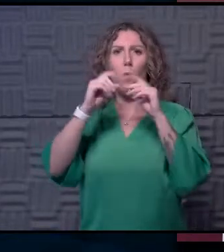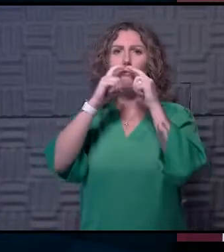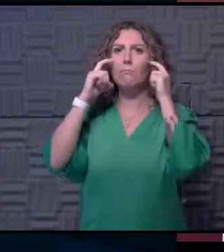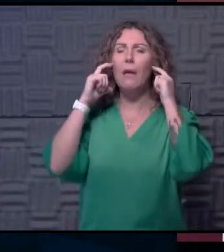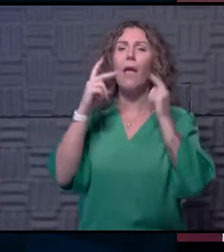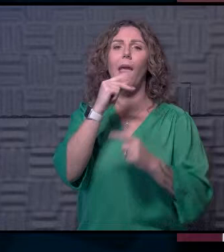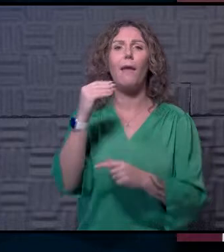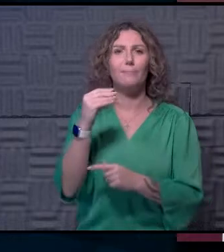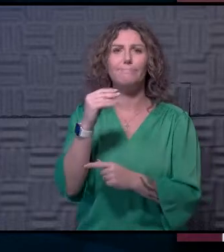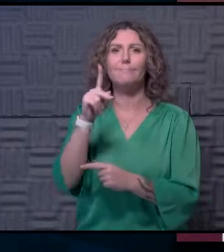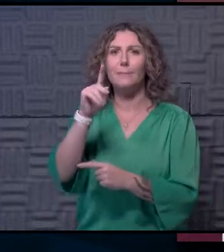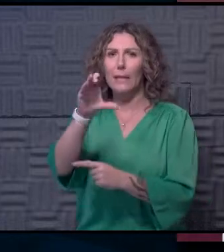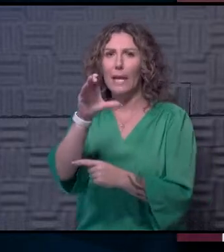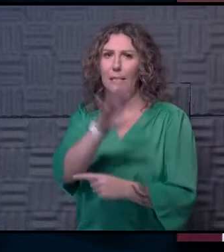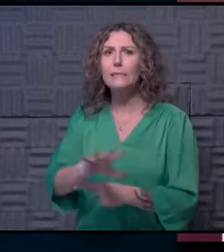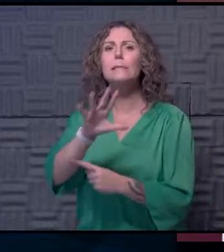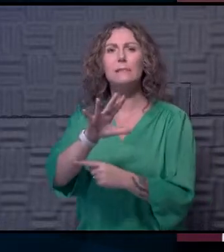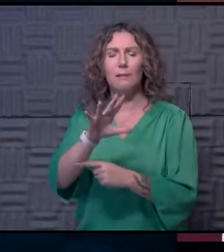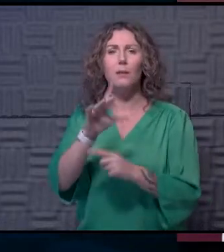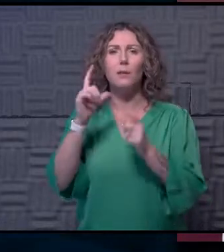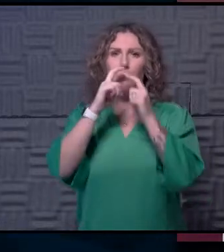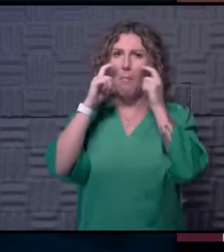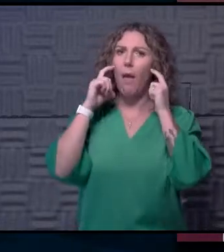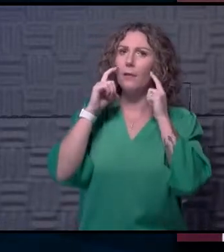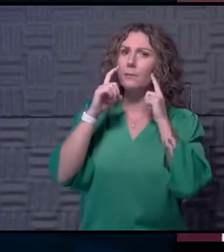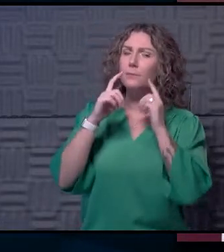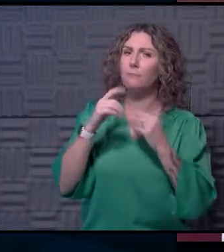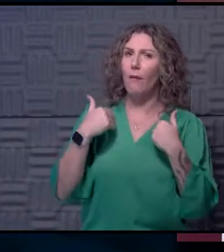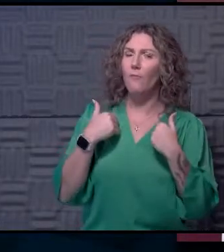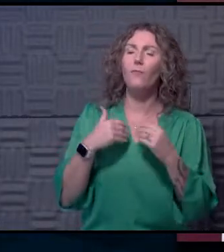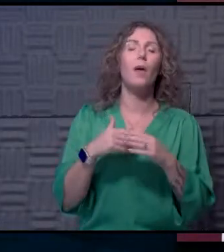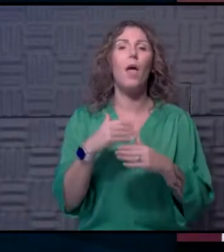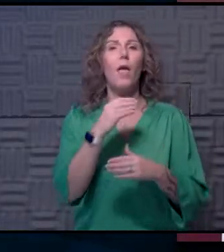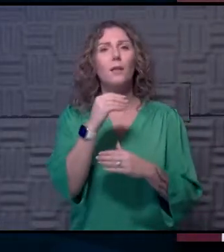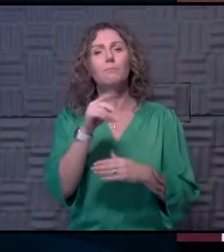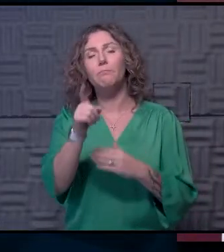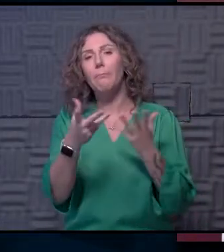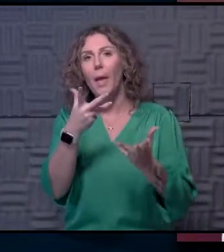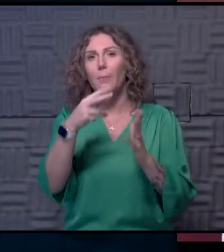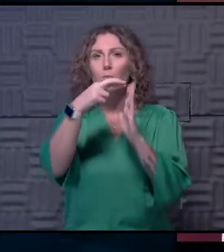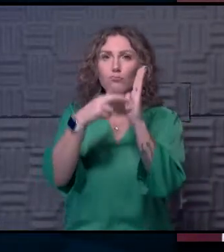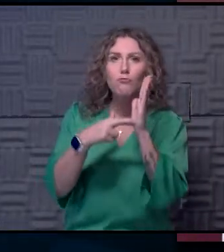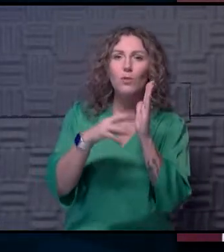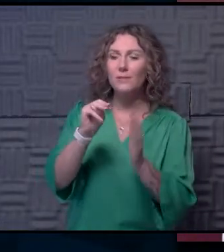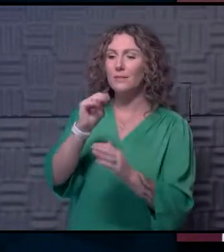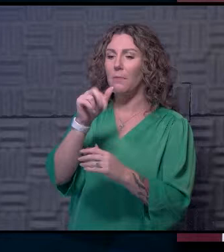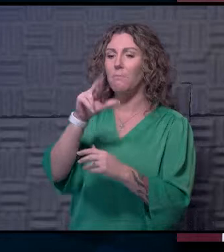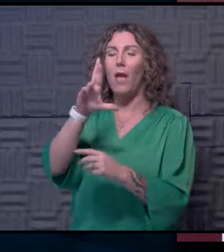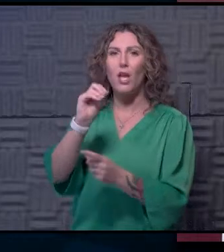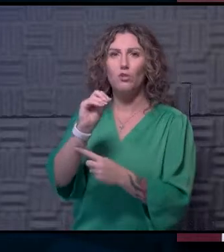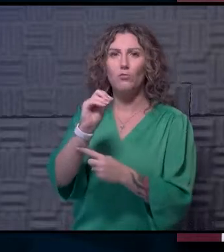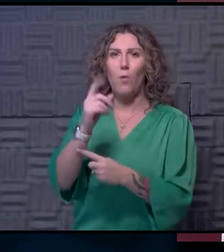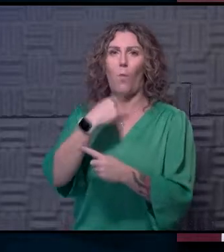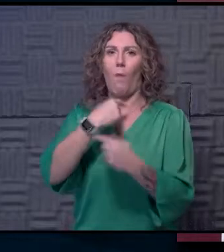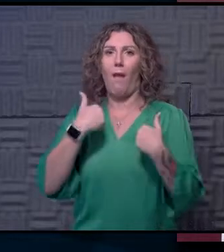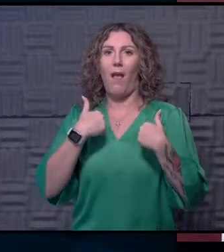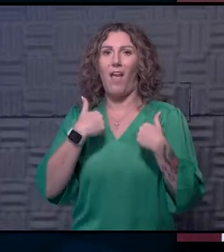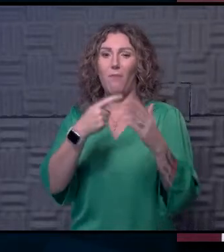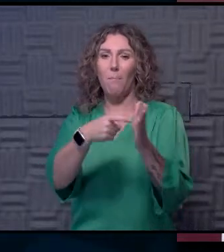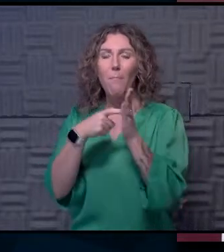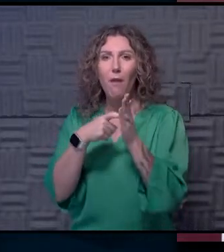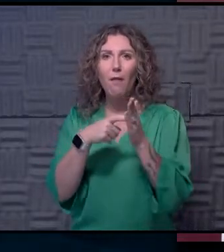wearing in Kansas City. Now, I know that there's got to be rules around that, and that's part of the deal, that the metropolitan areas have said there's a mask mandate.